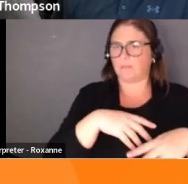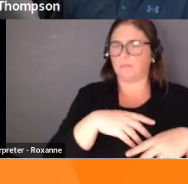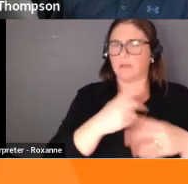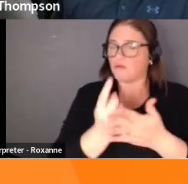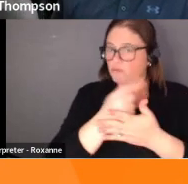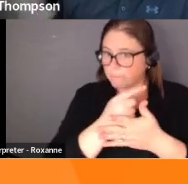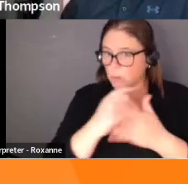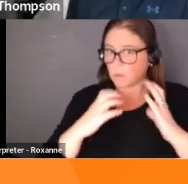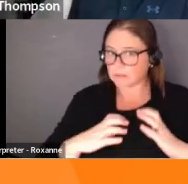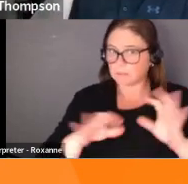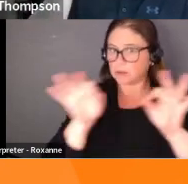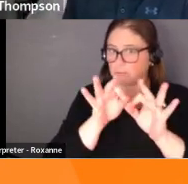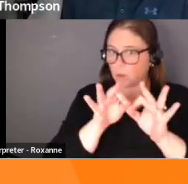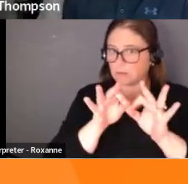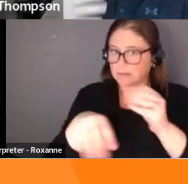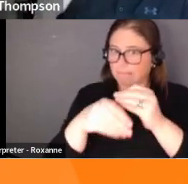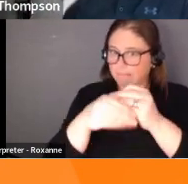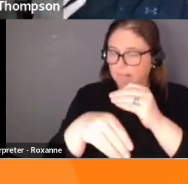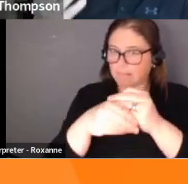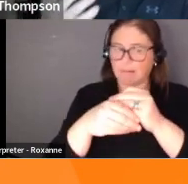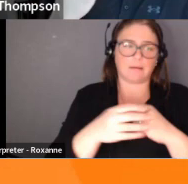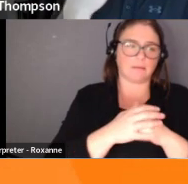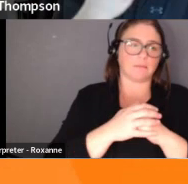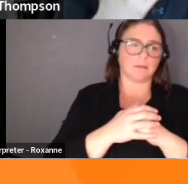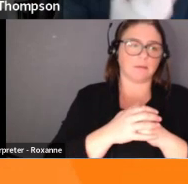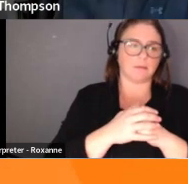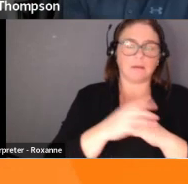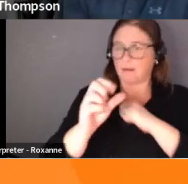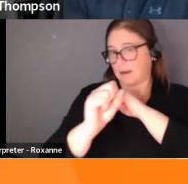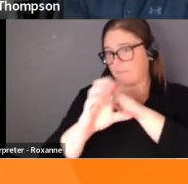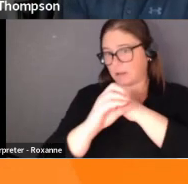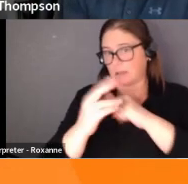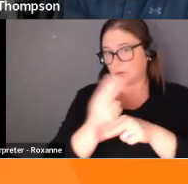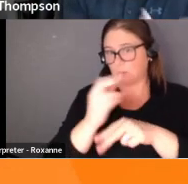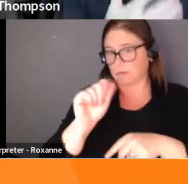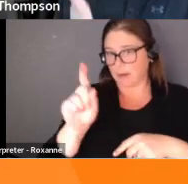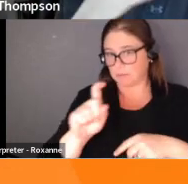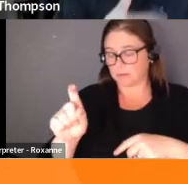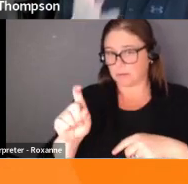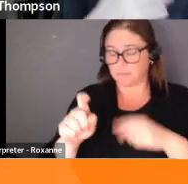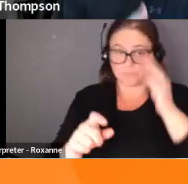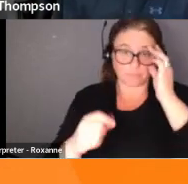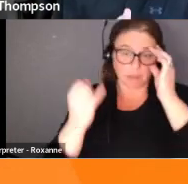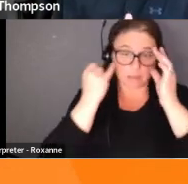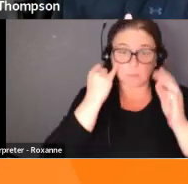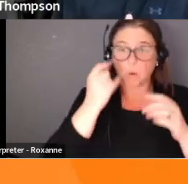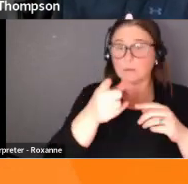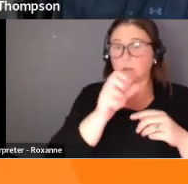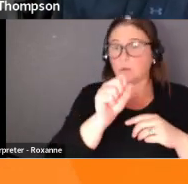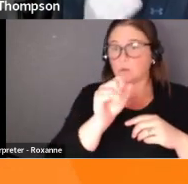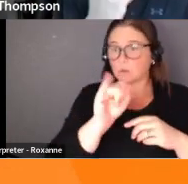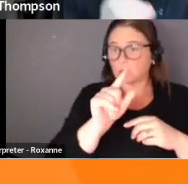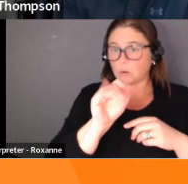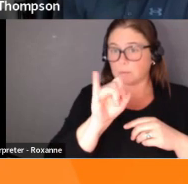our followers, we can launch with a social promo code. If we've built up some social following for our